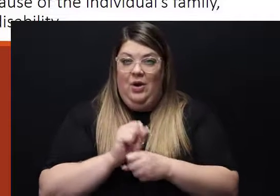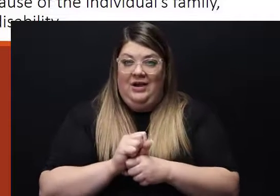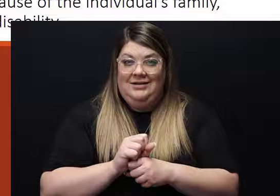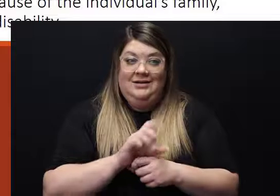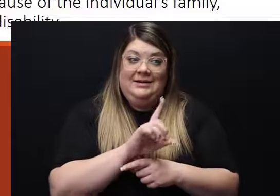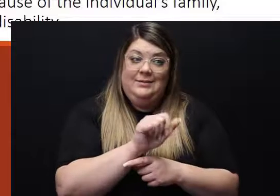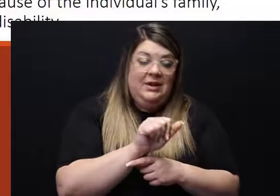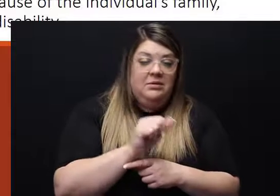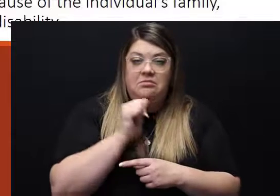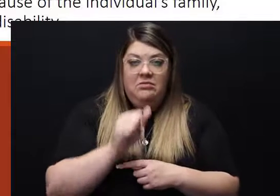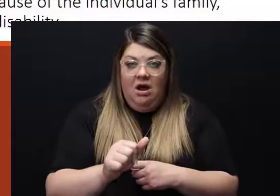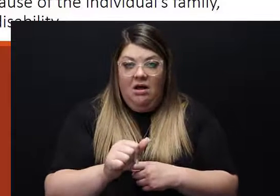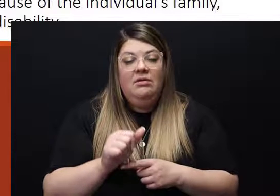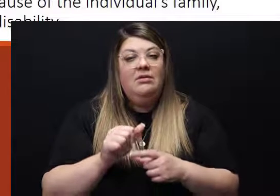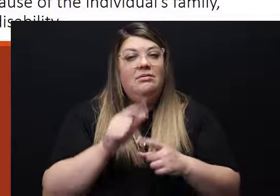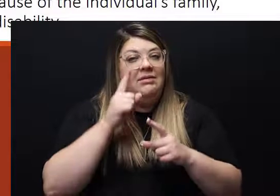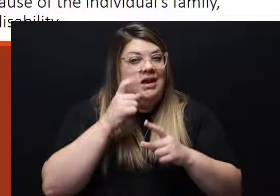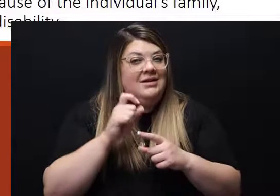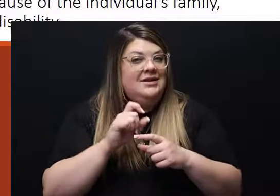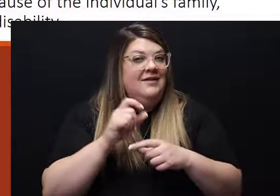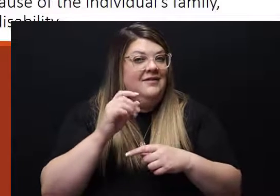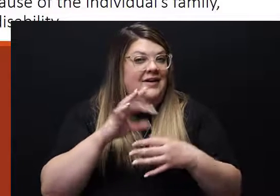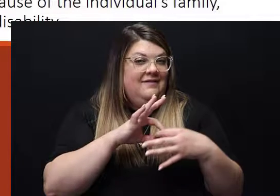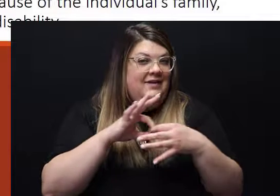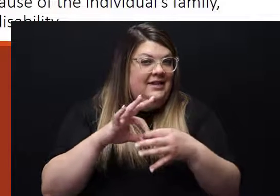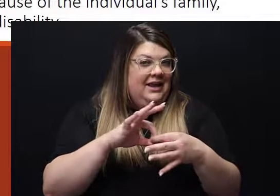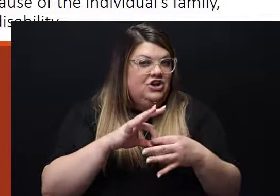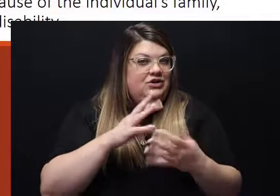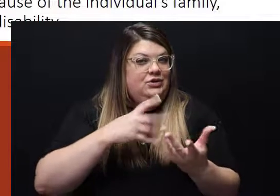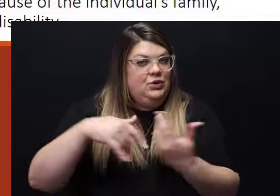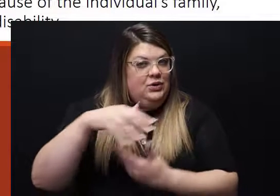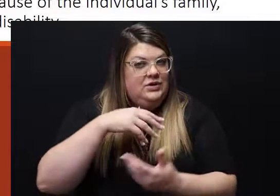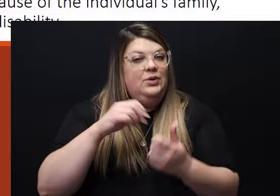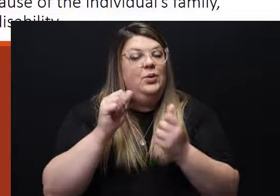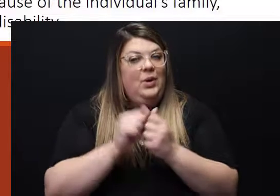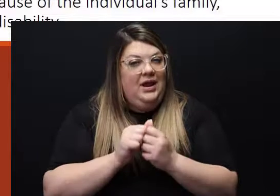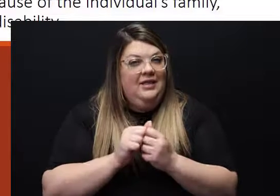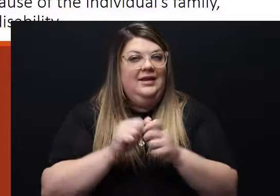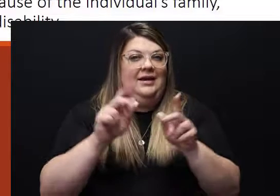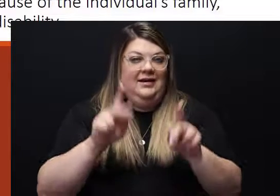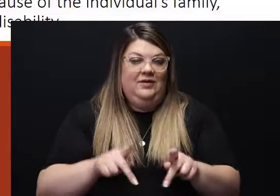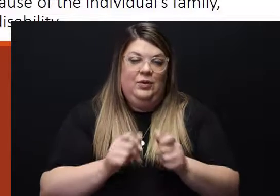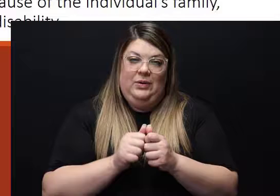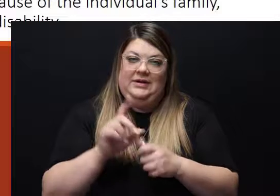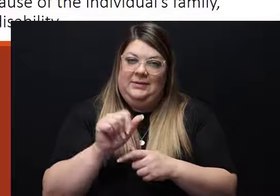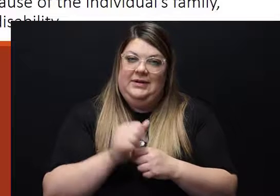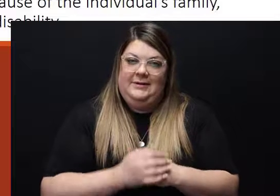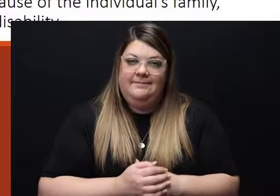because of an affiliation or association with an individual with a disability.